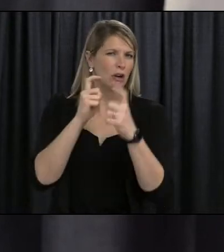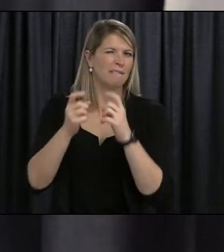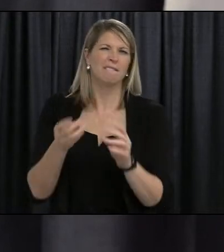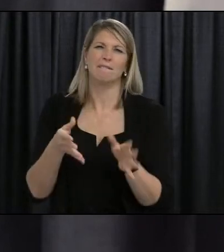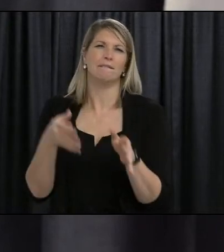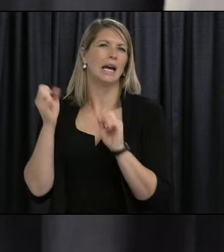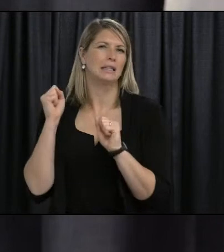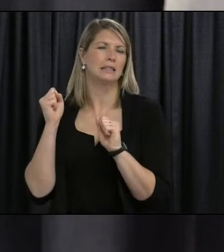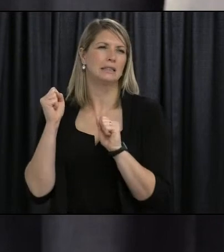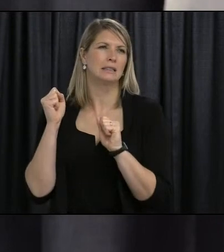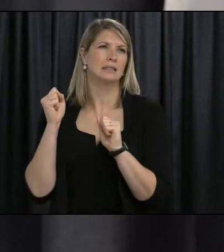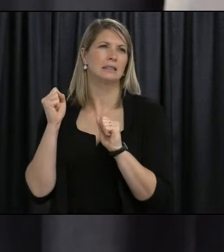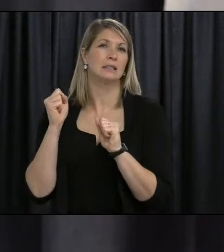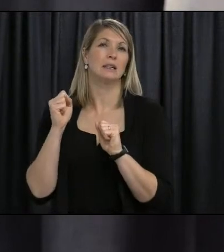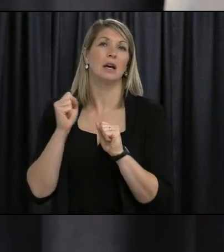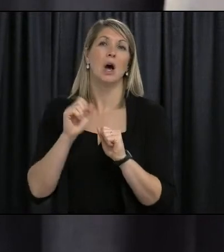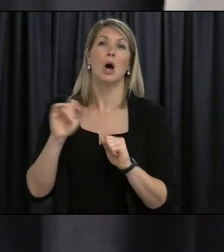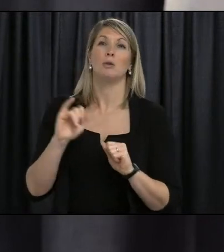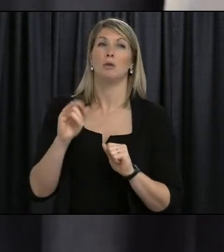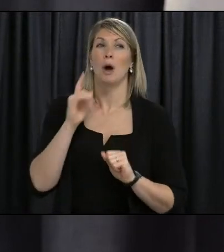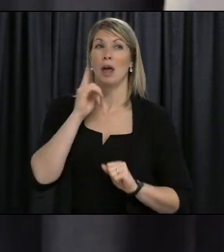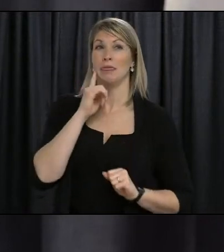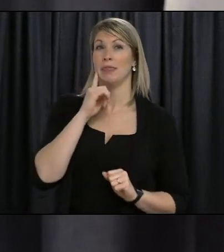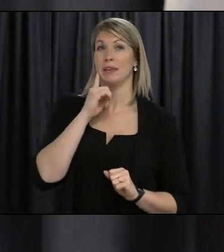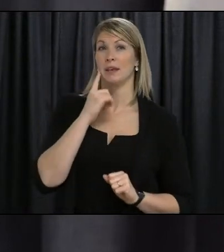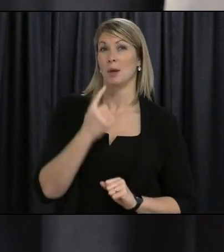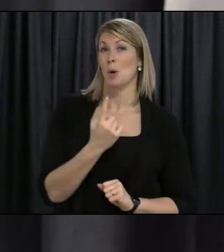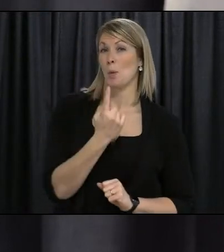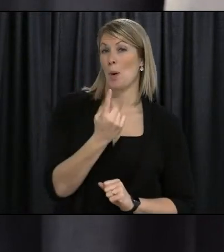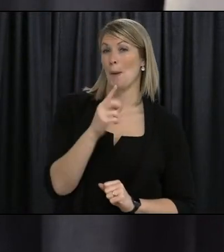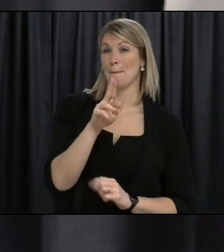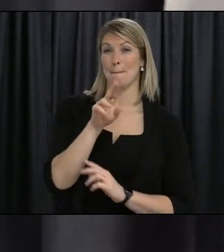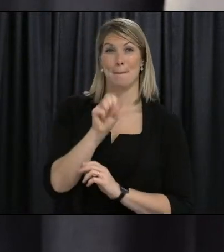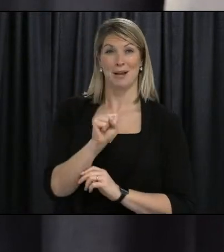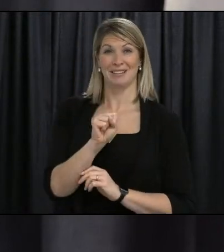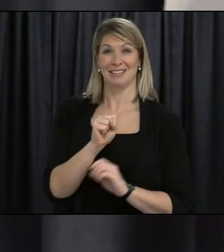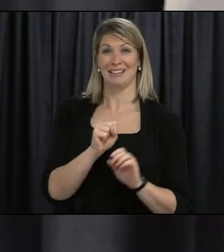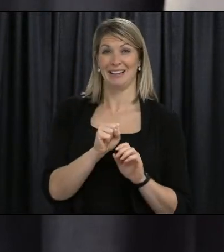there was one fortuitous bus delay that we're aware of that also helped in that situation.